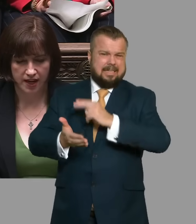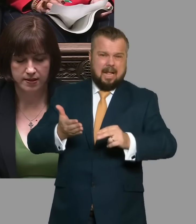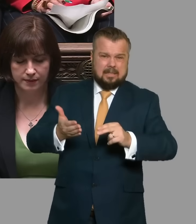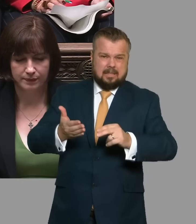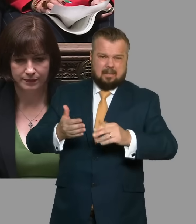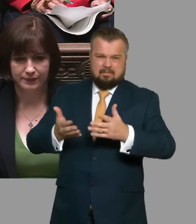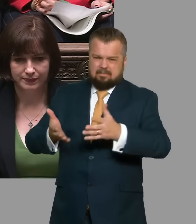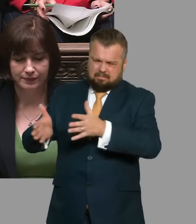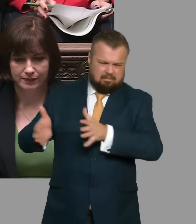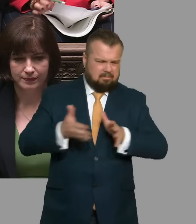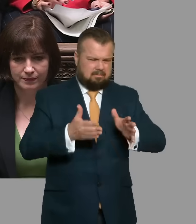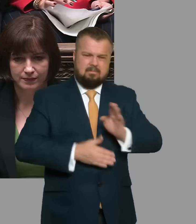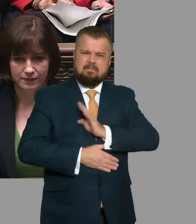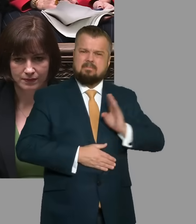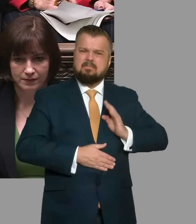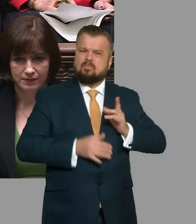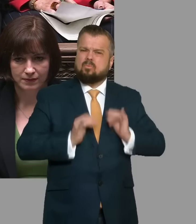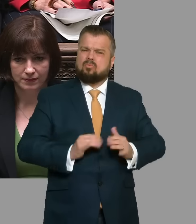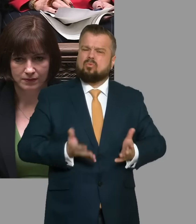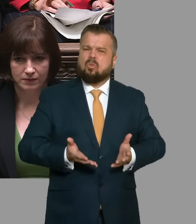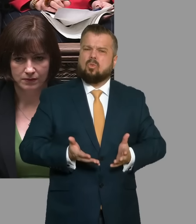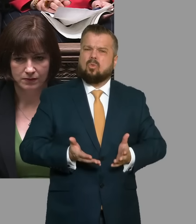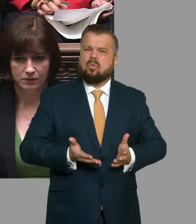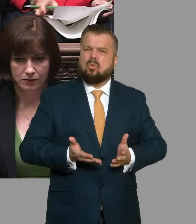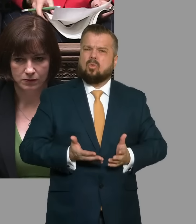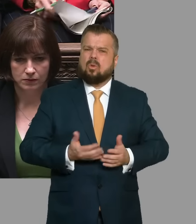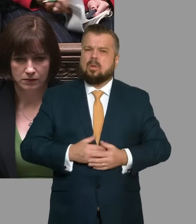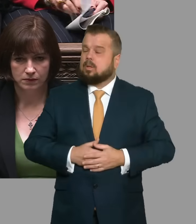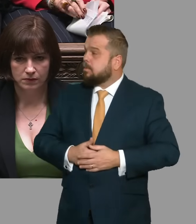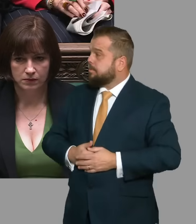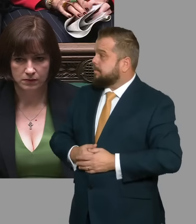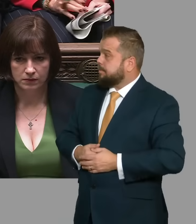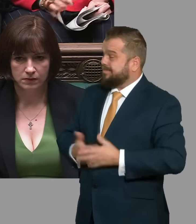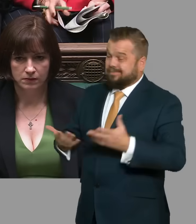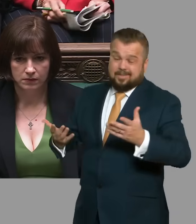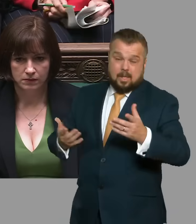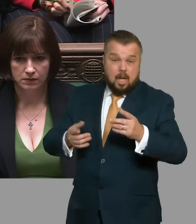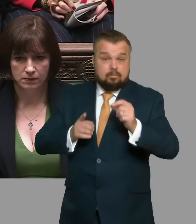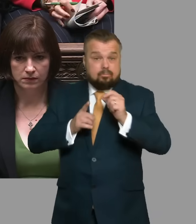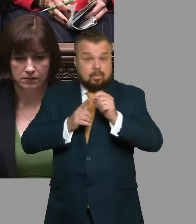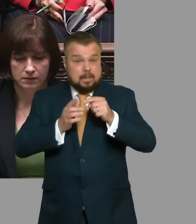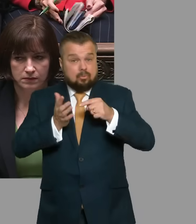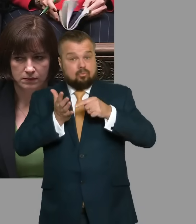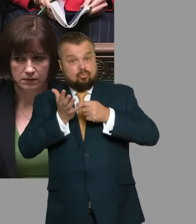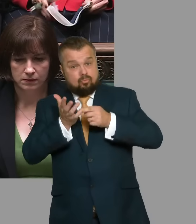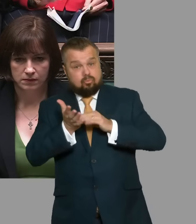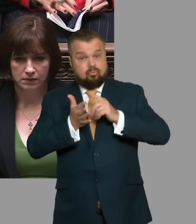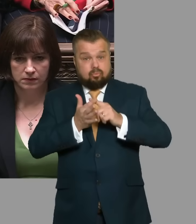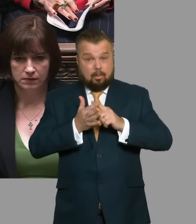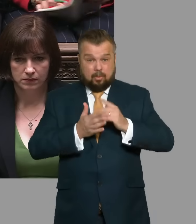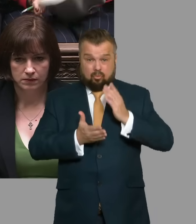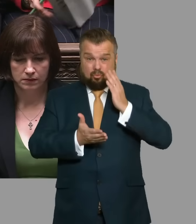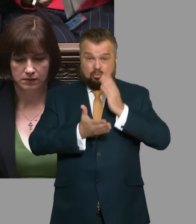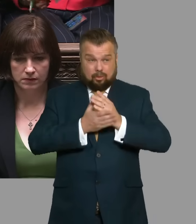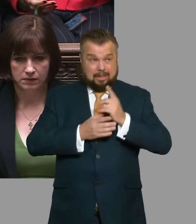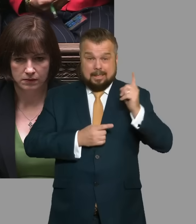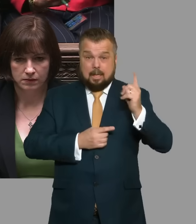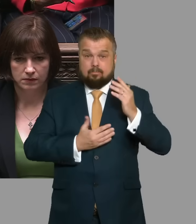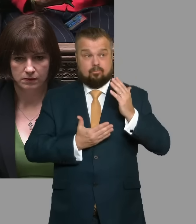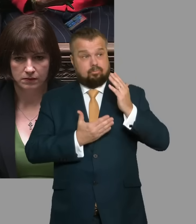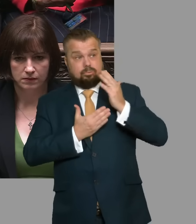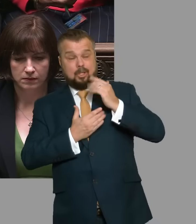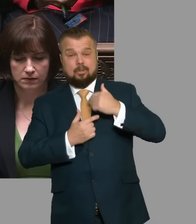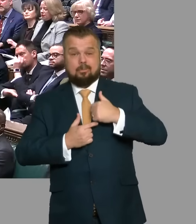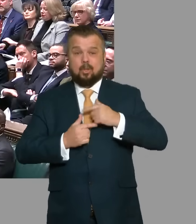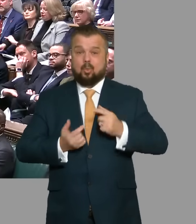principle. What he said about Chagos was literally in the same sentence as what he said about Greenland. That was